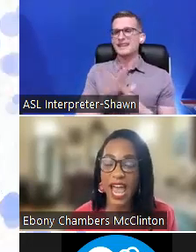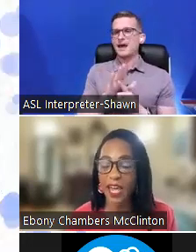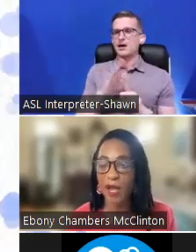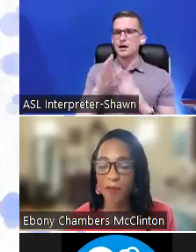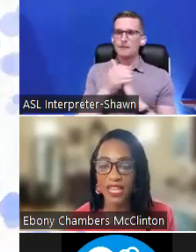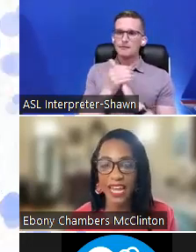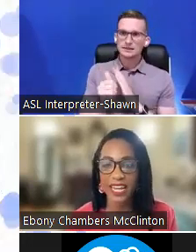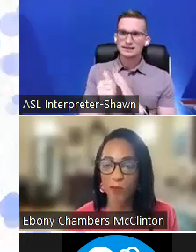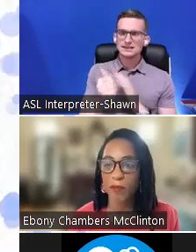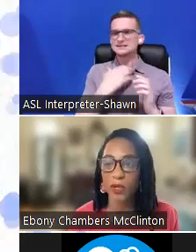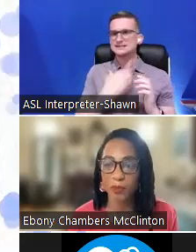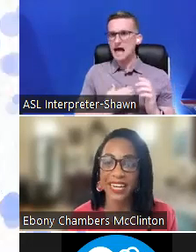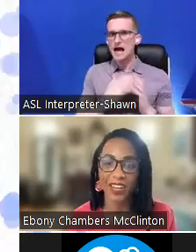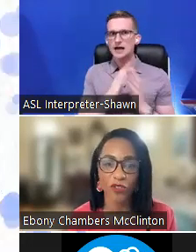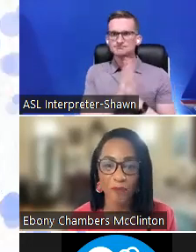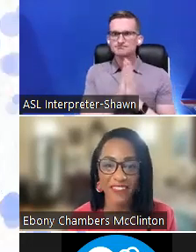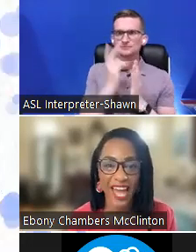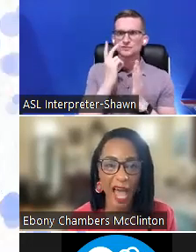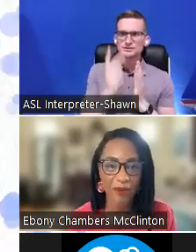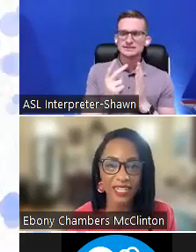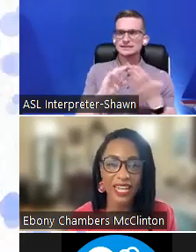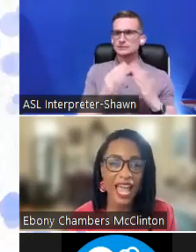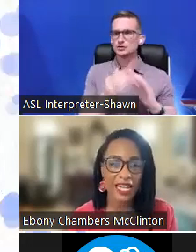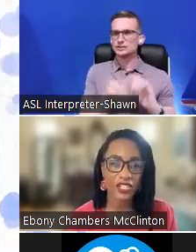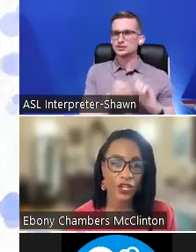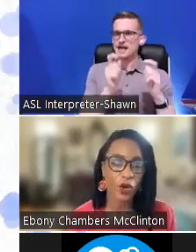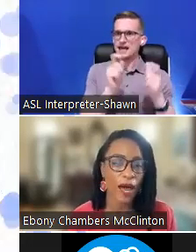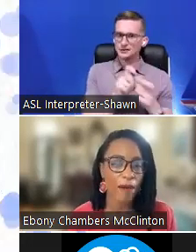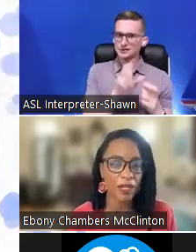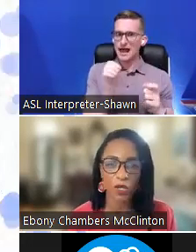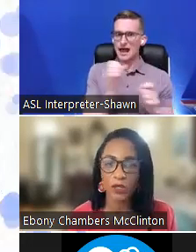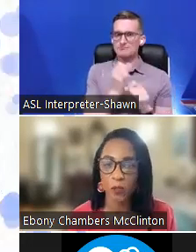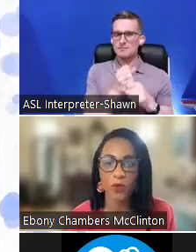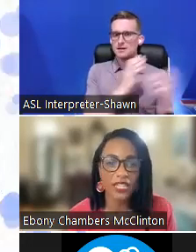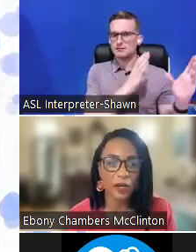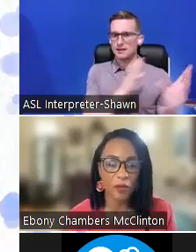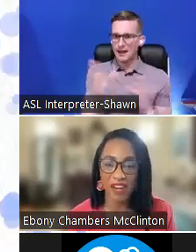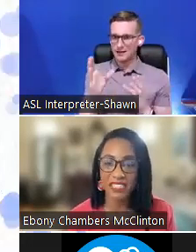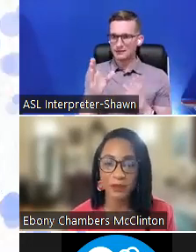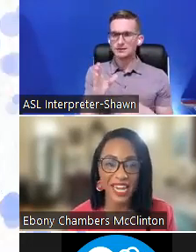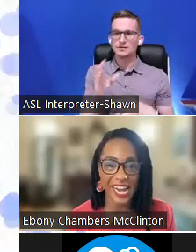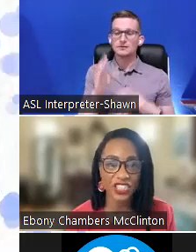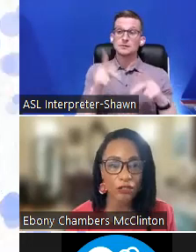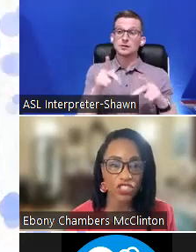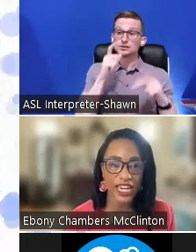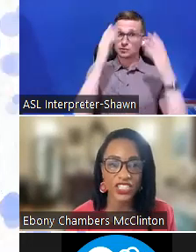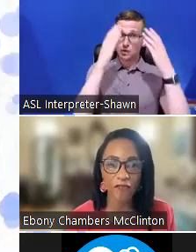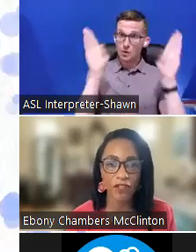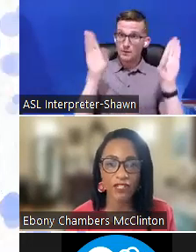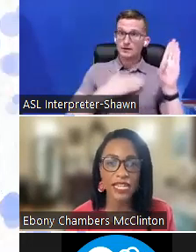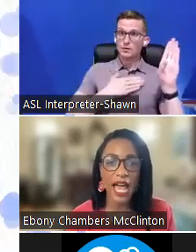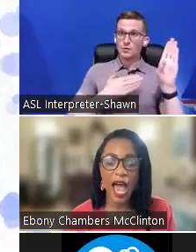community and plan and put a plan together to make that happen. And so someone who's open, willing, and prepared to engage in those